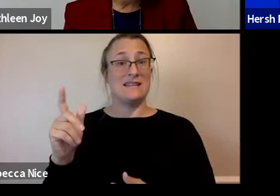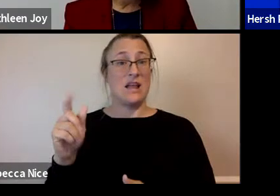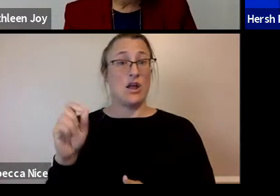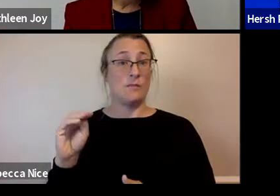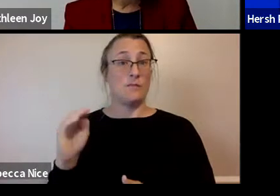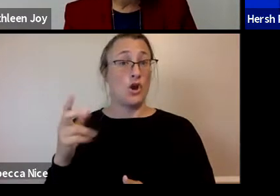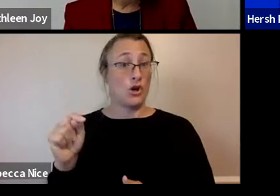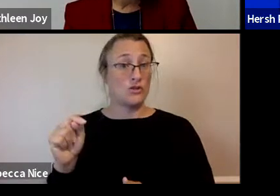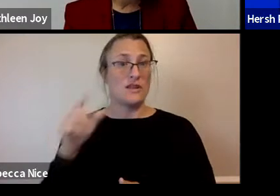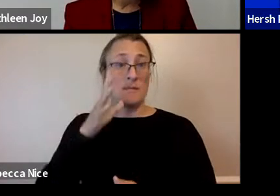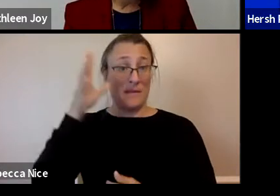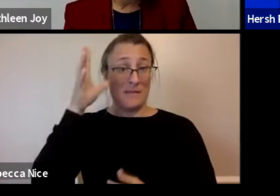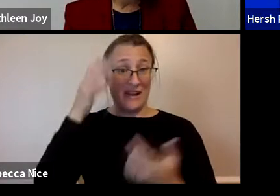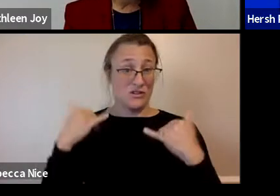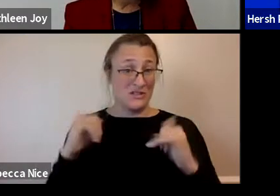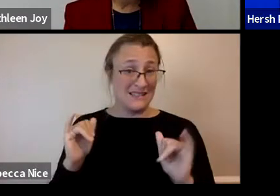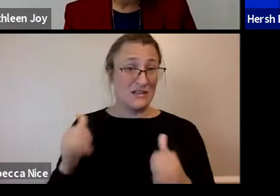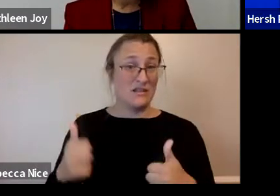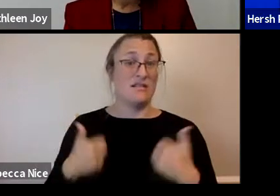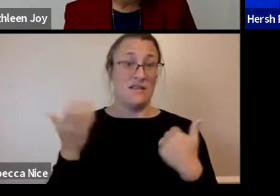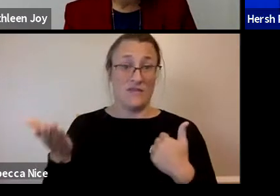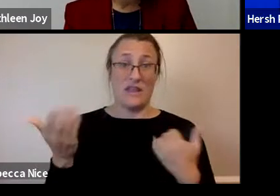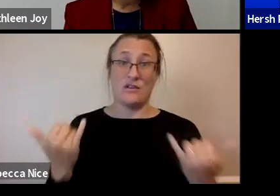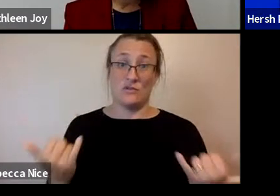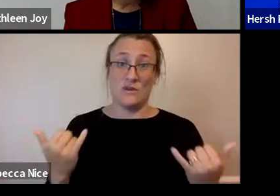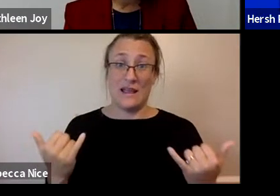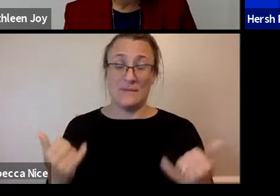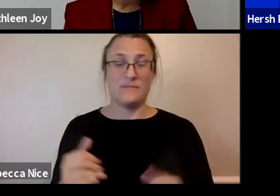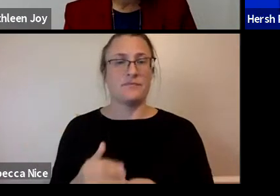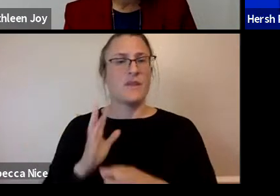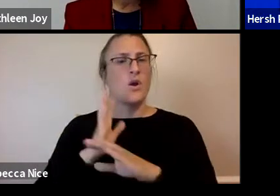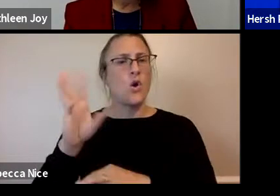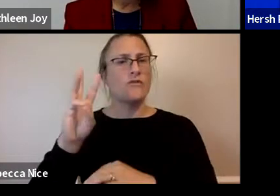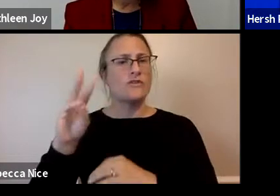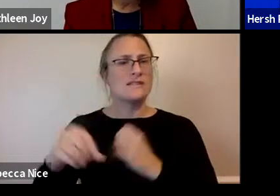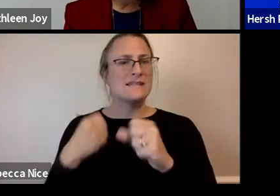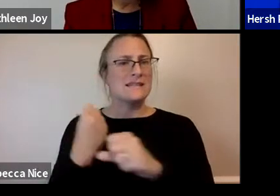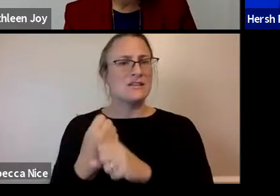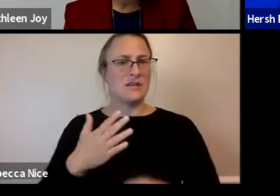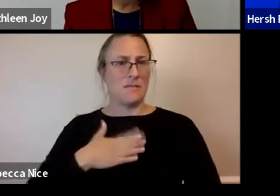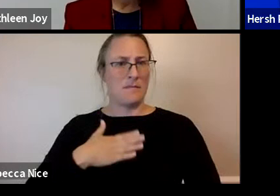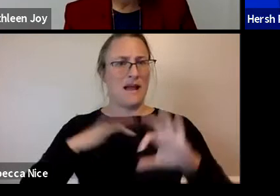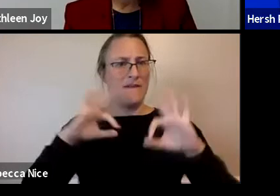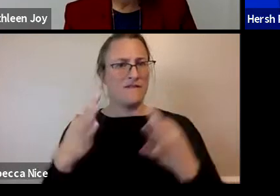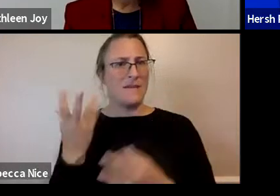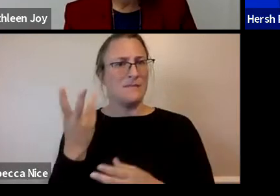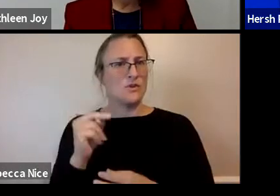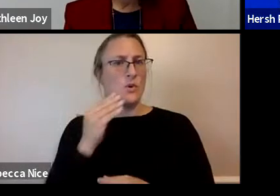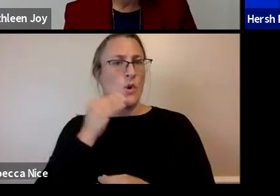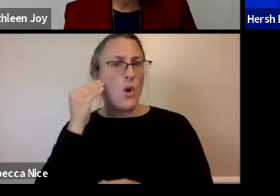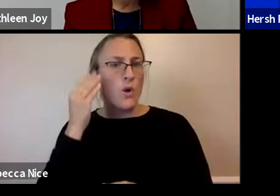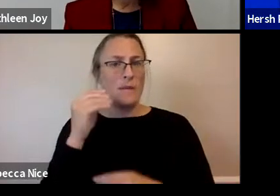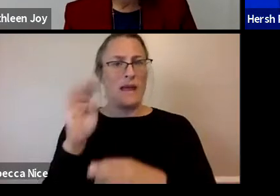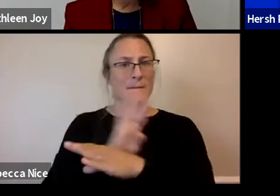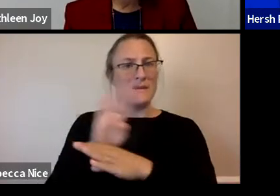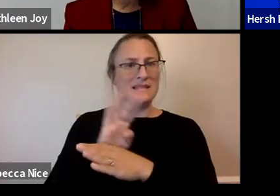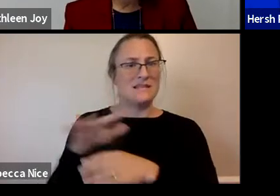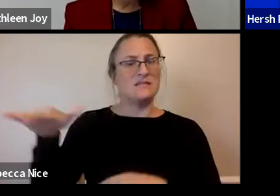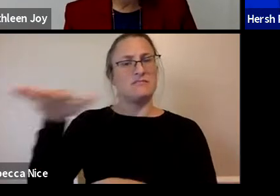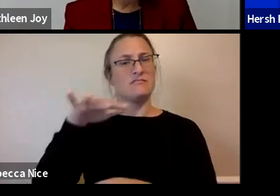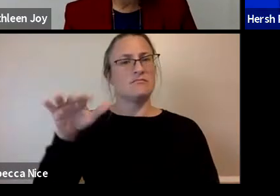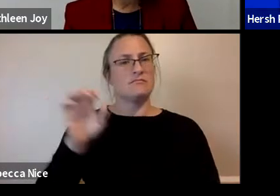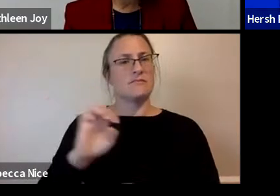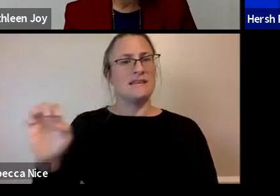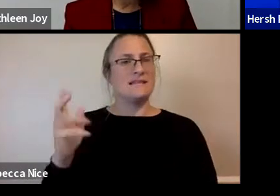who still reside in East Elmhurst today. For over 60 years, my family has owned homes and businesses in the Corona East Elmhurst